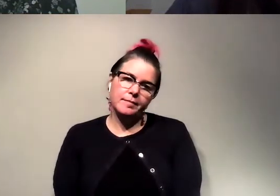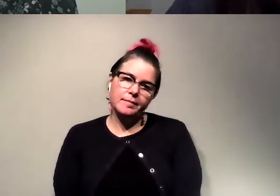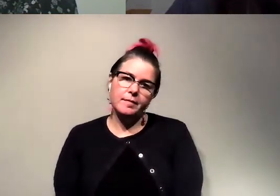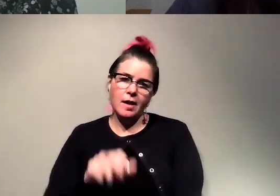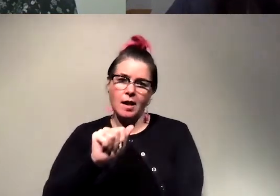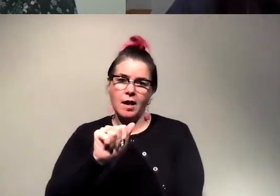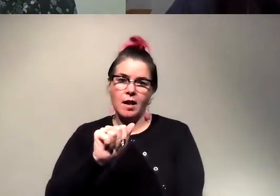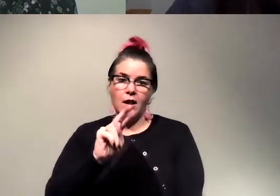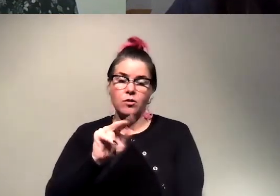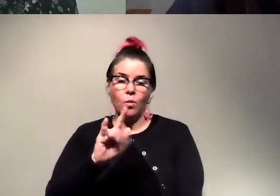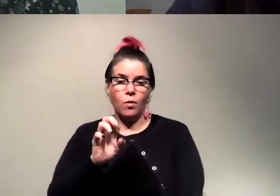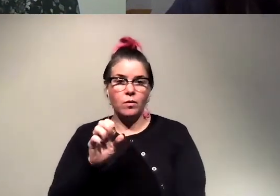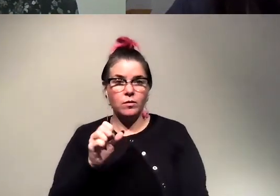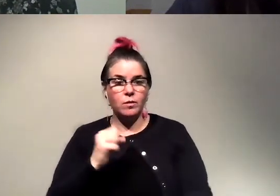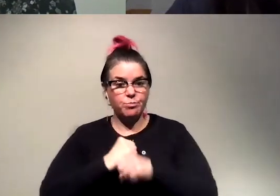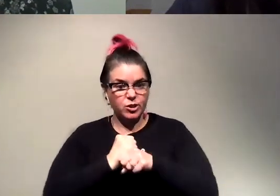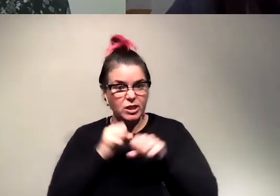territorial?